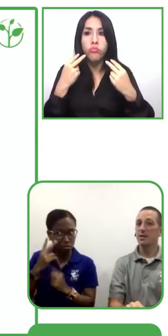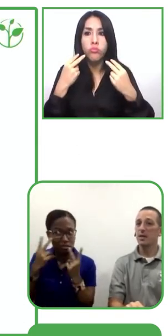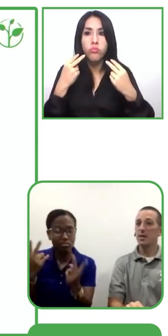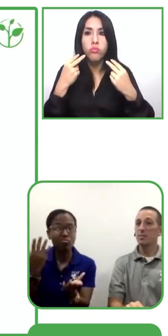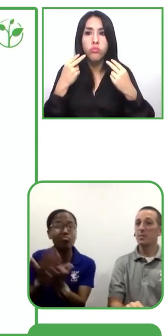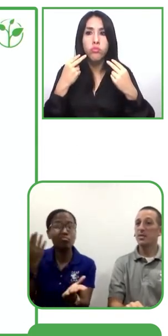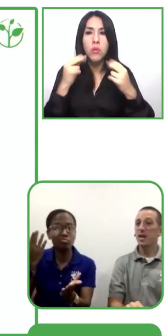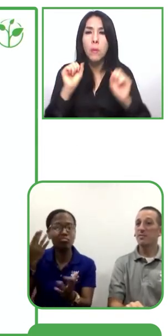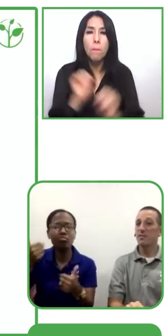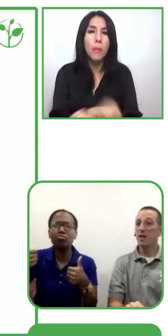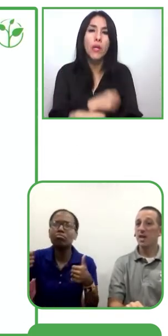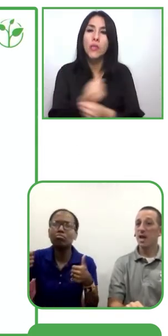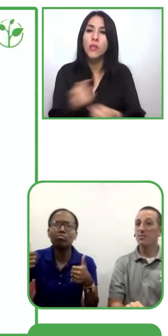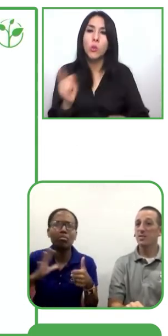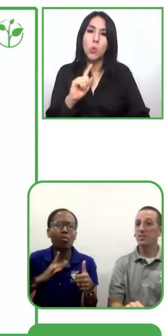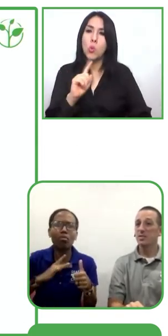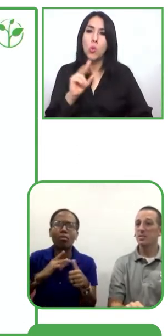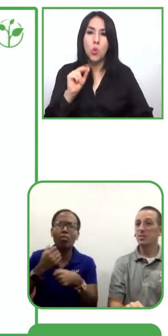baristas.